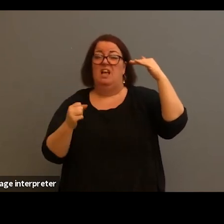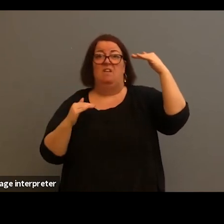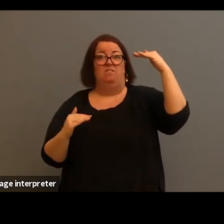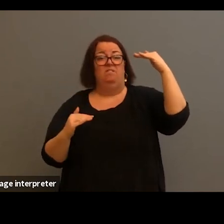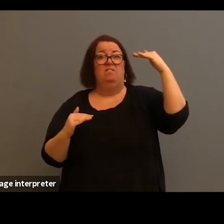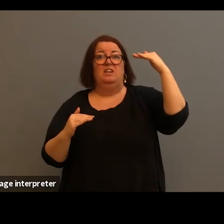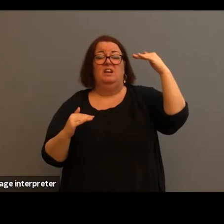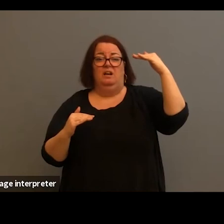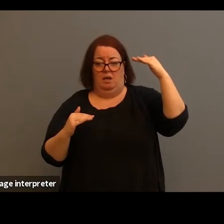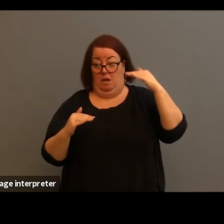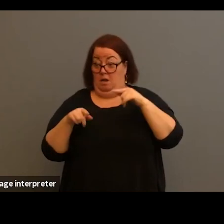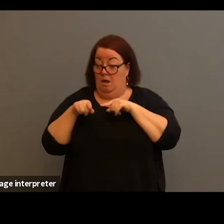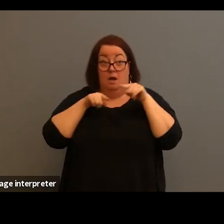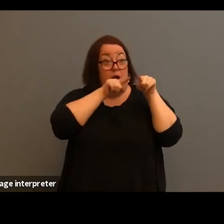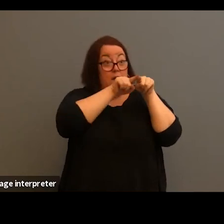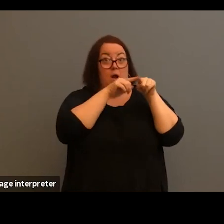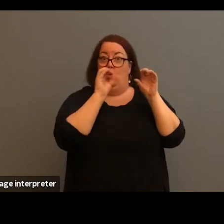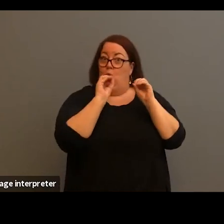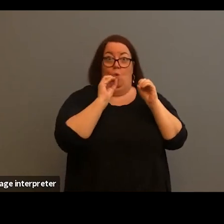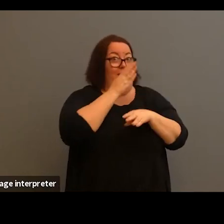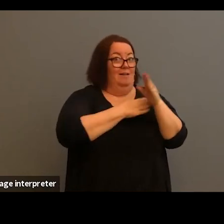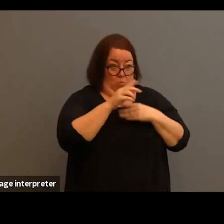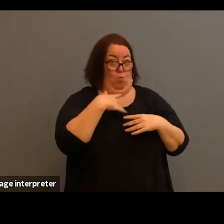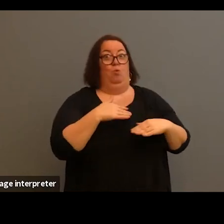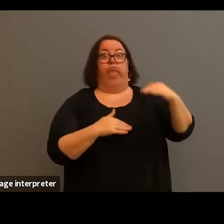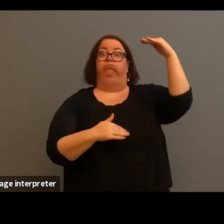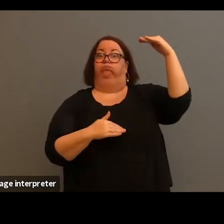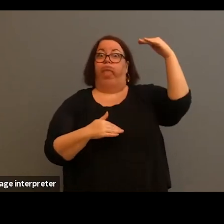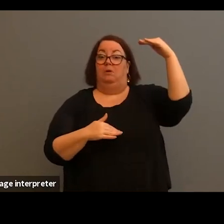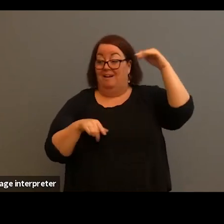are 75% for persons without disabilities and